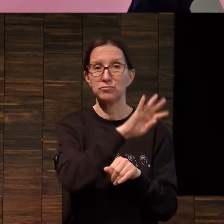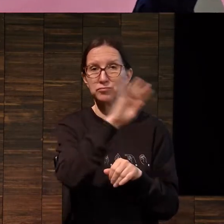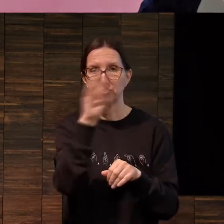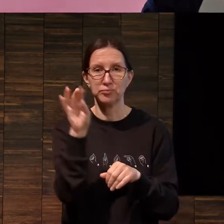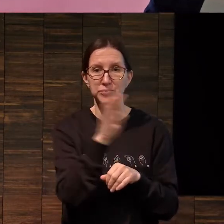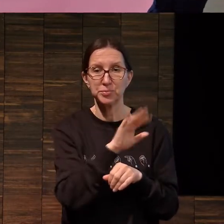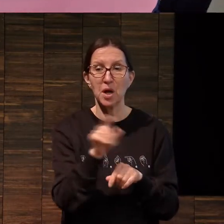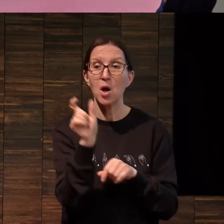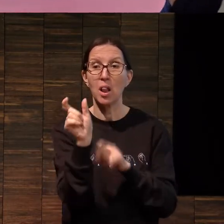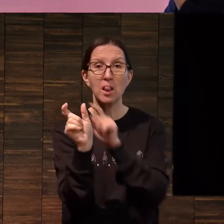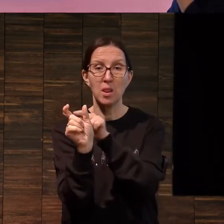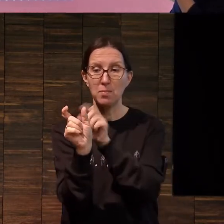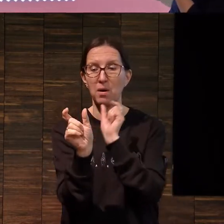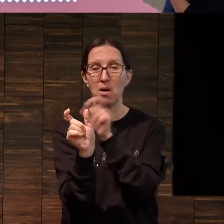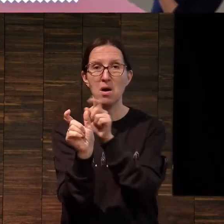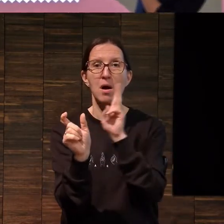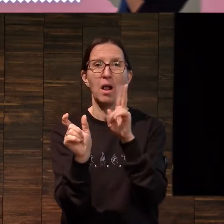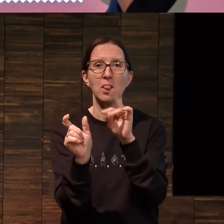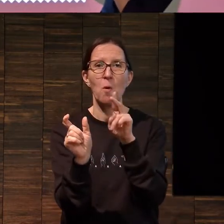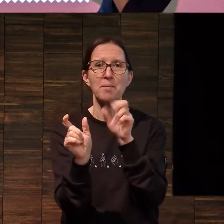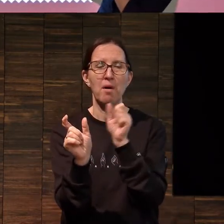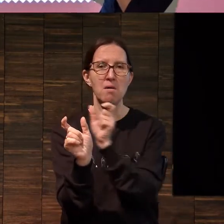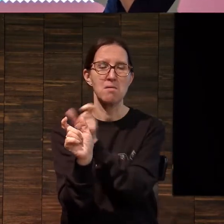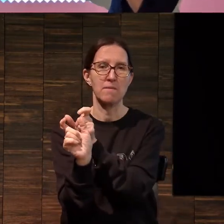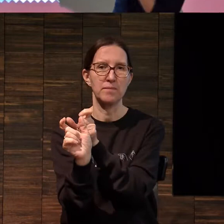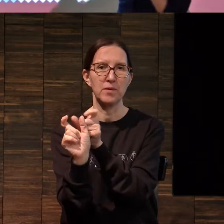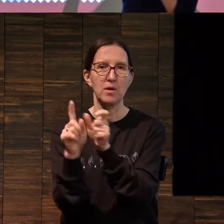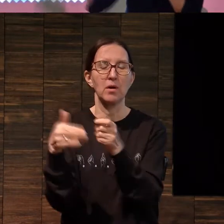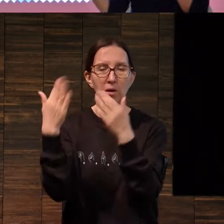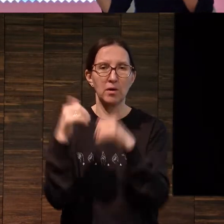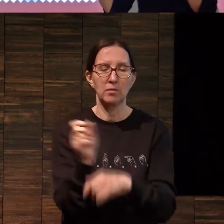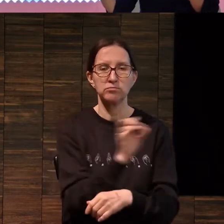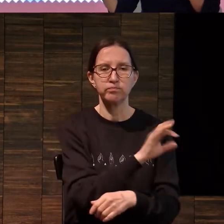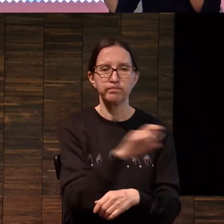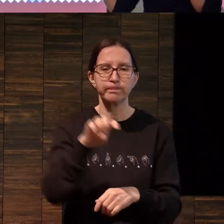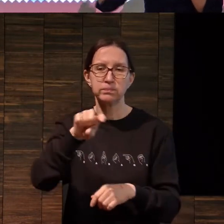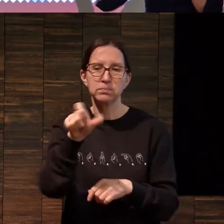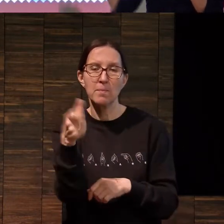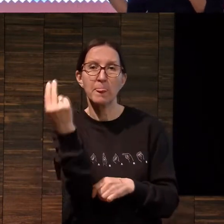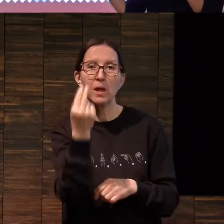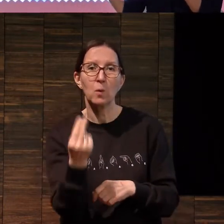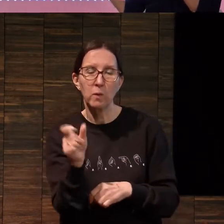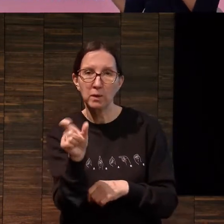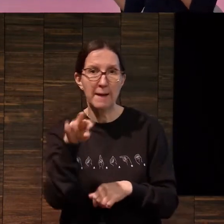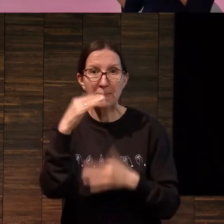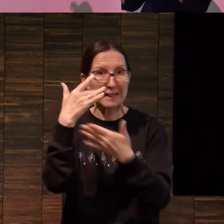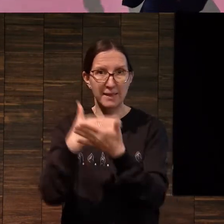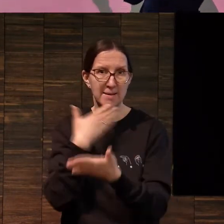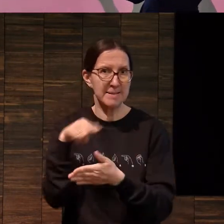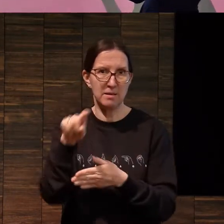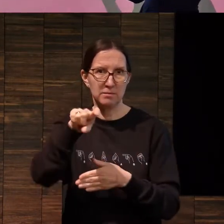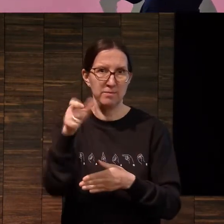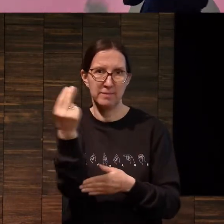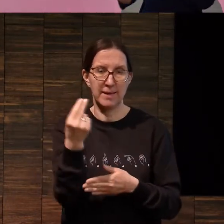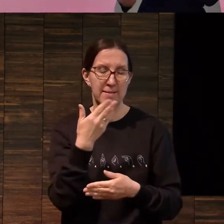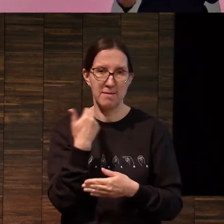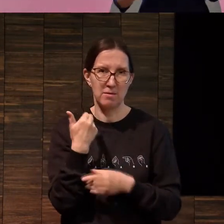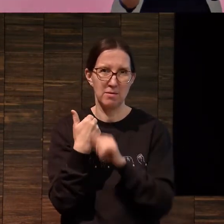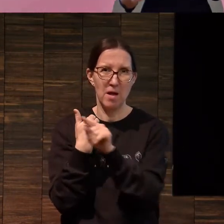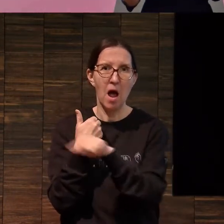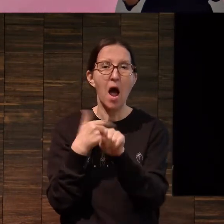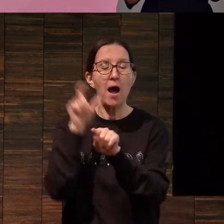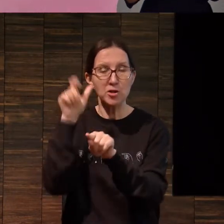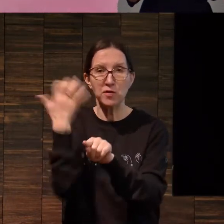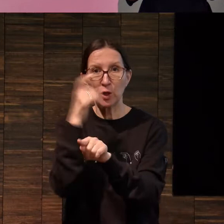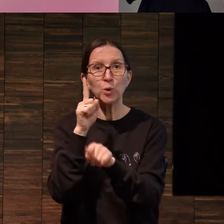the screen. The program reads it aloud as shrine up button. Next element here is an icon that